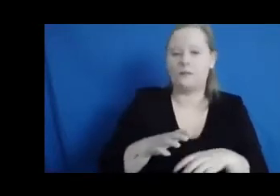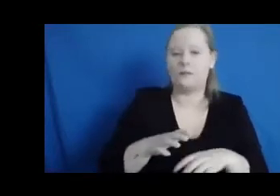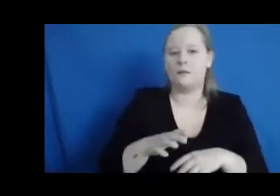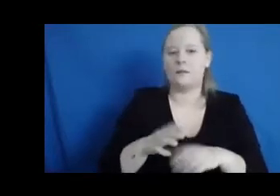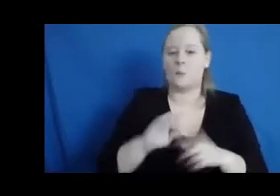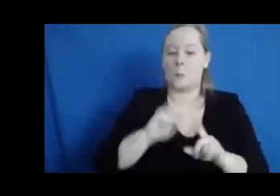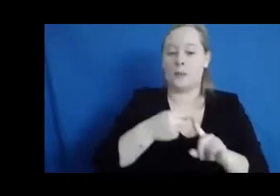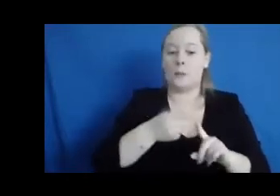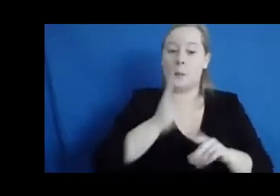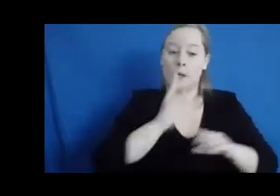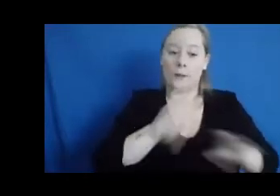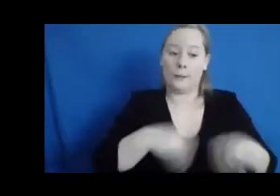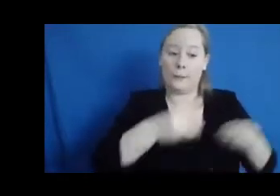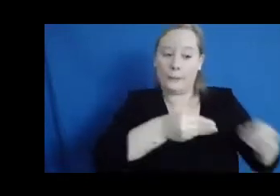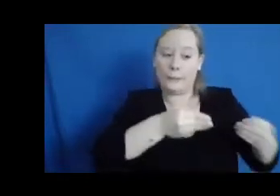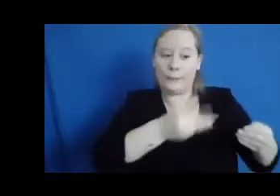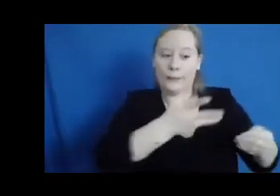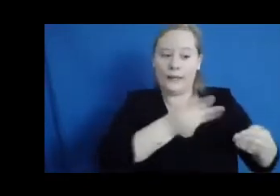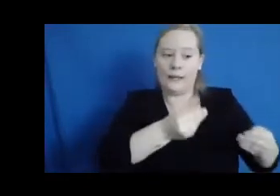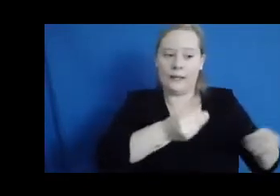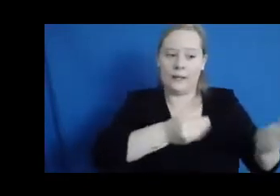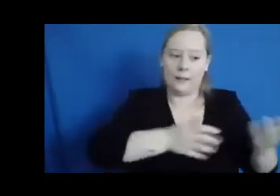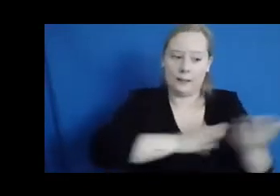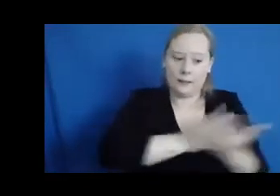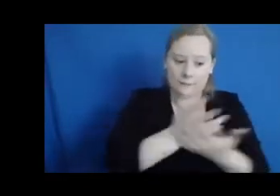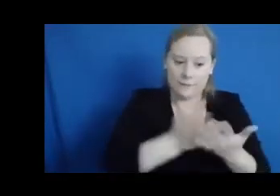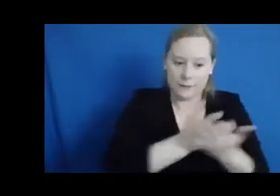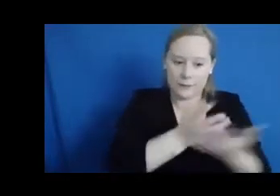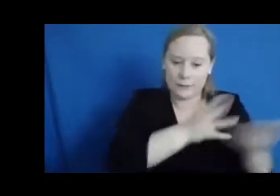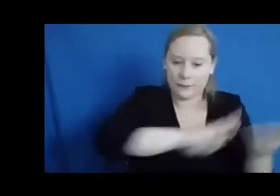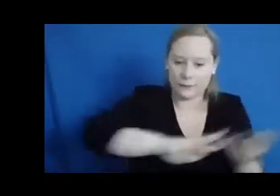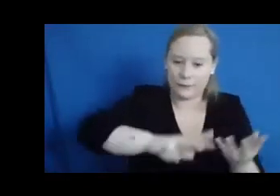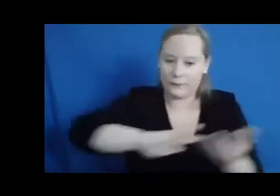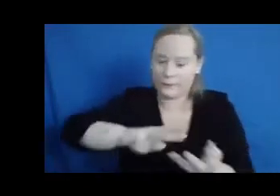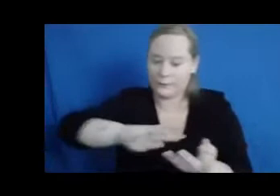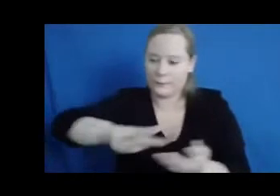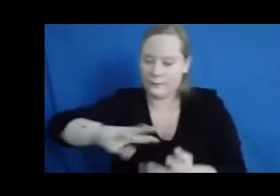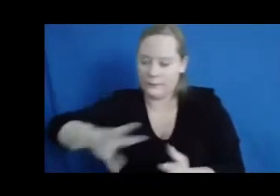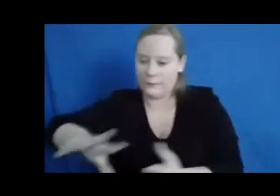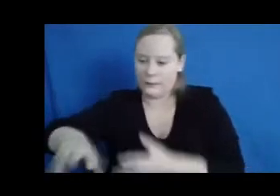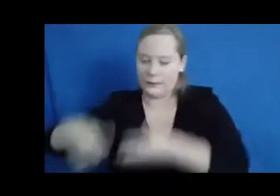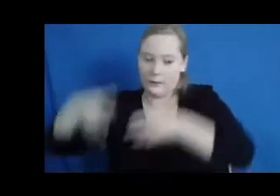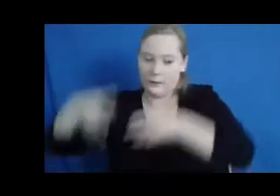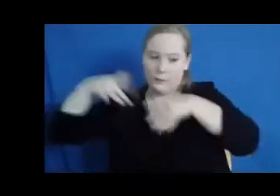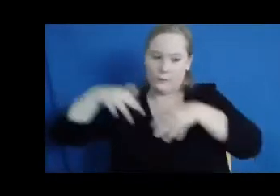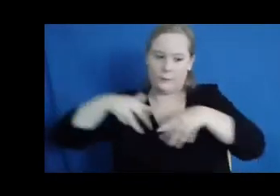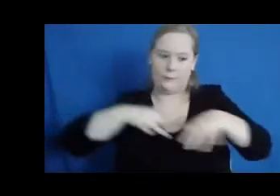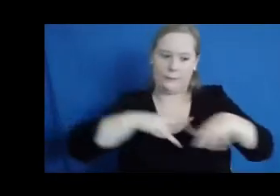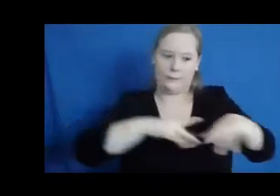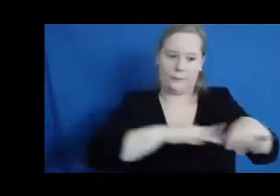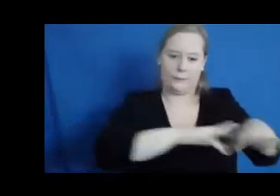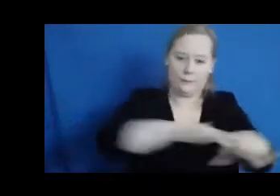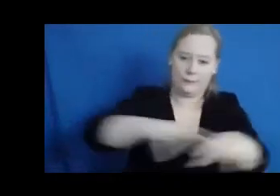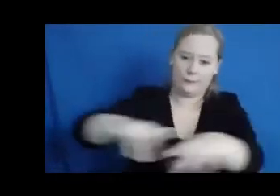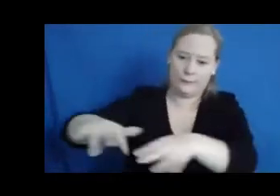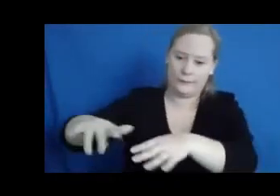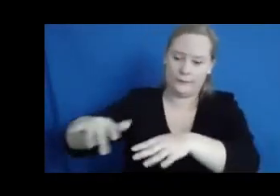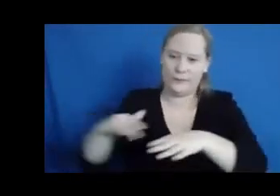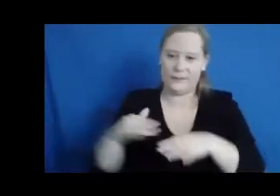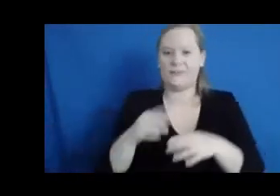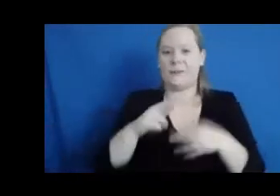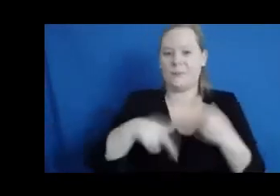and then infiltrates and gets back into the river. So it's kind of this circular process of recharge that's happening along the